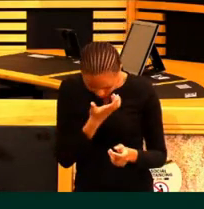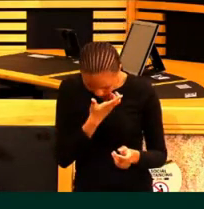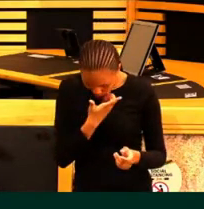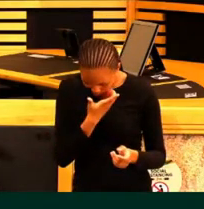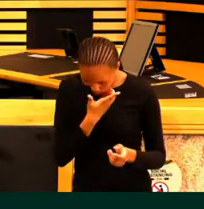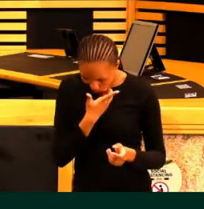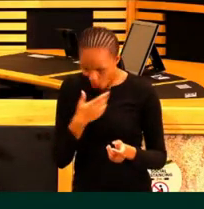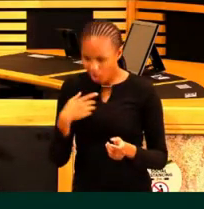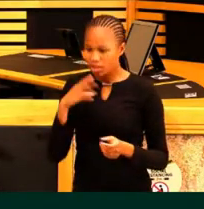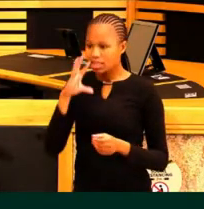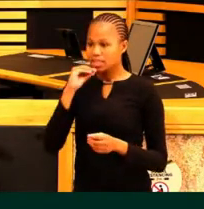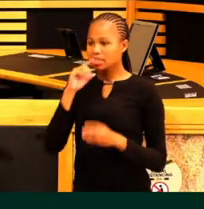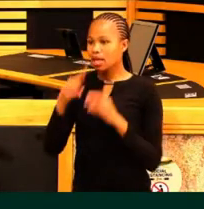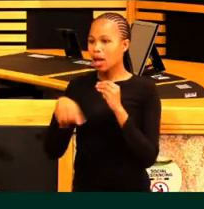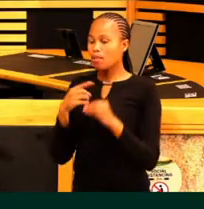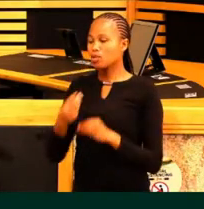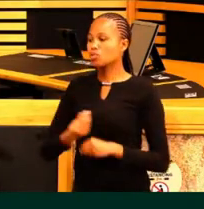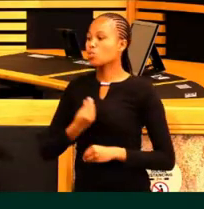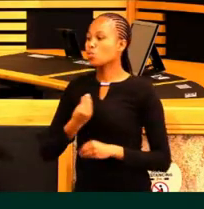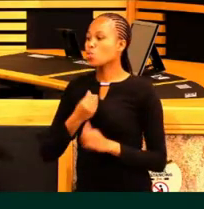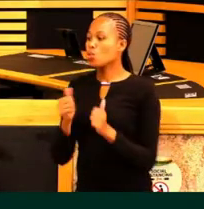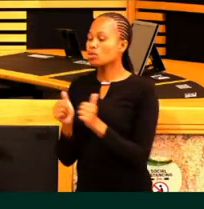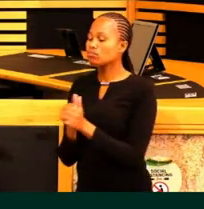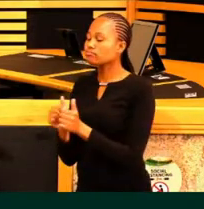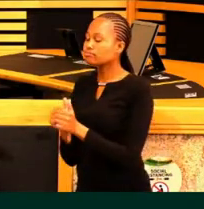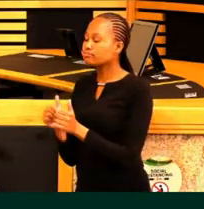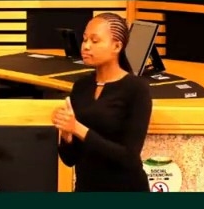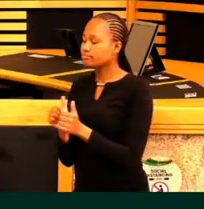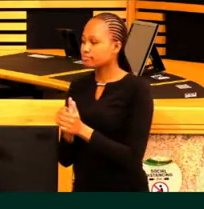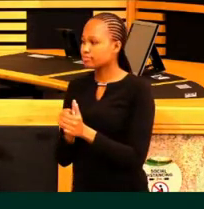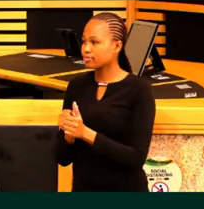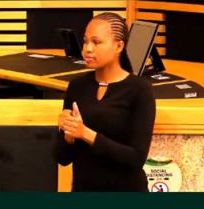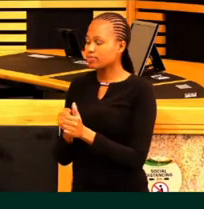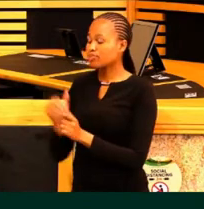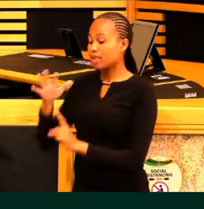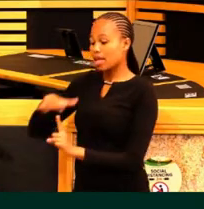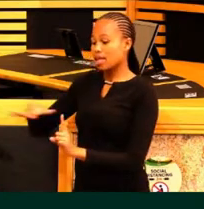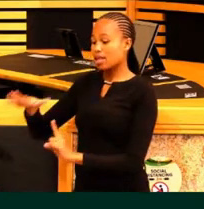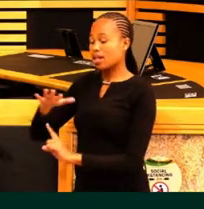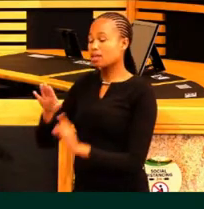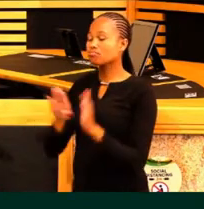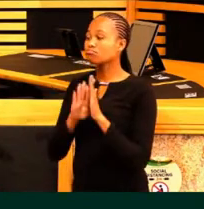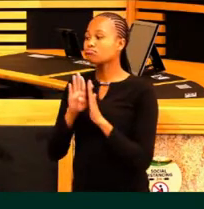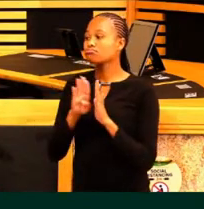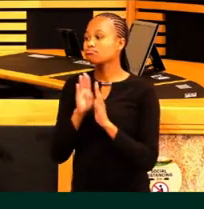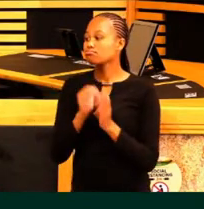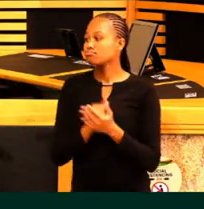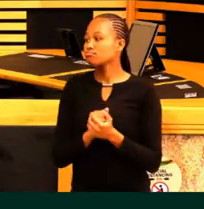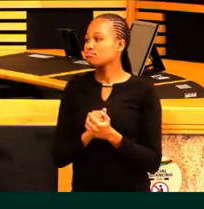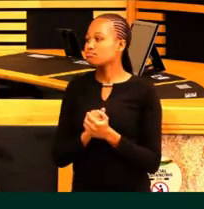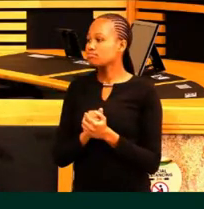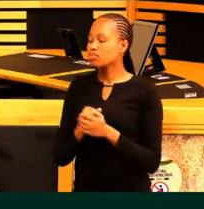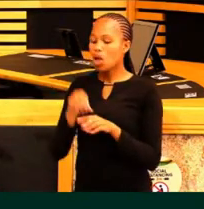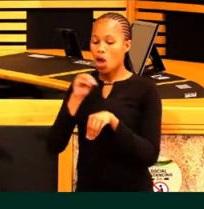participation in Land Reform and Agricultural Revolution foreign